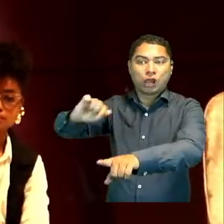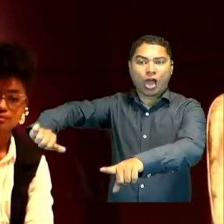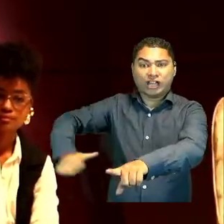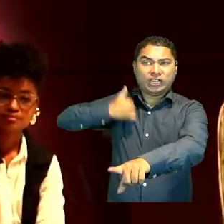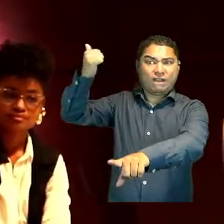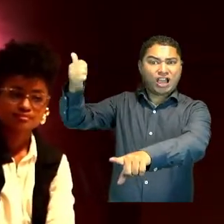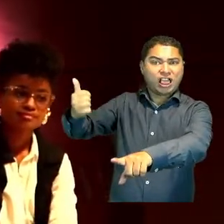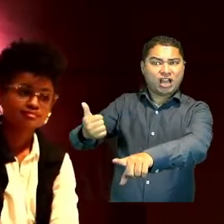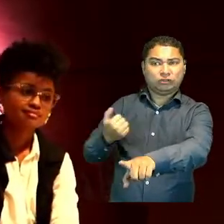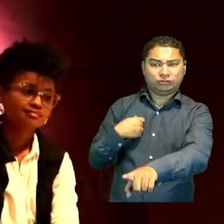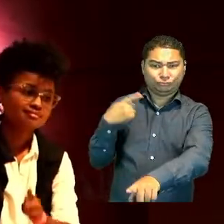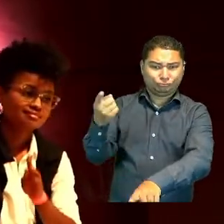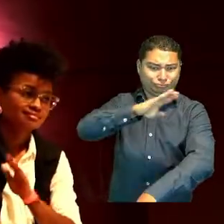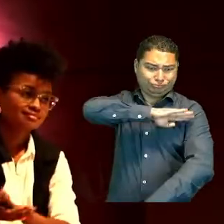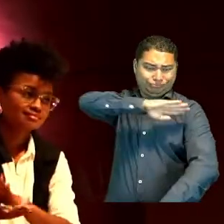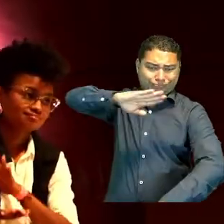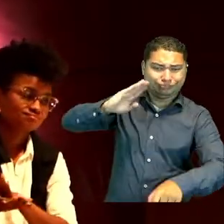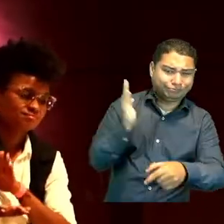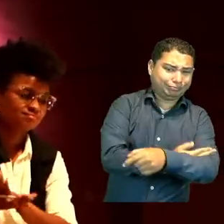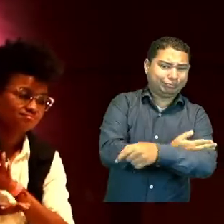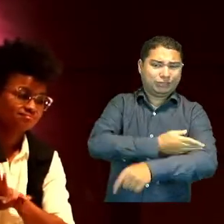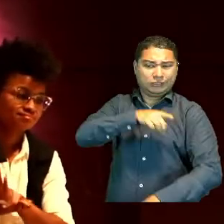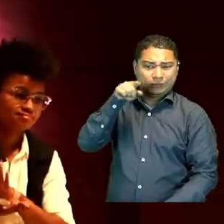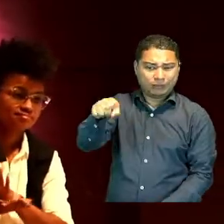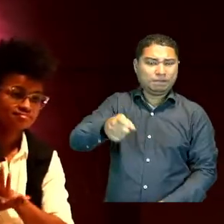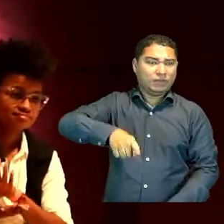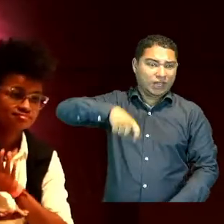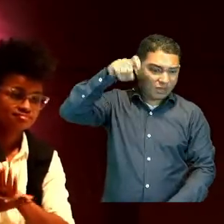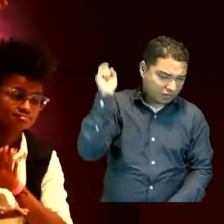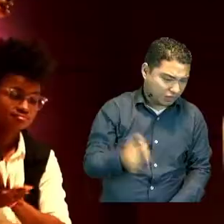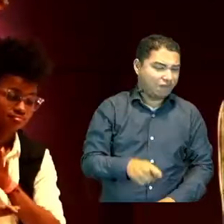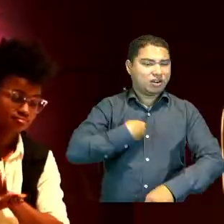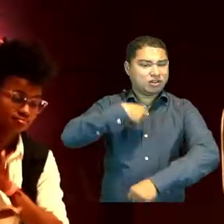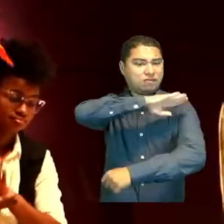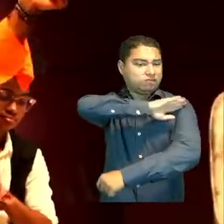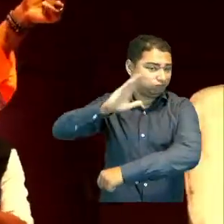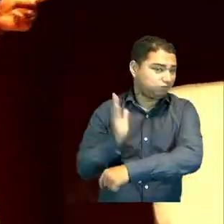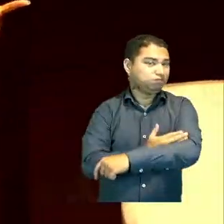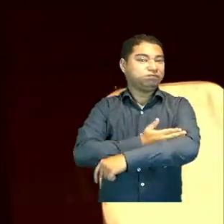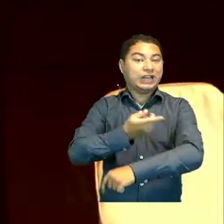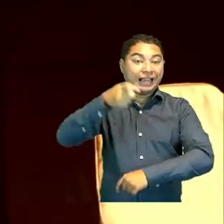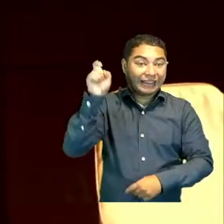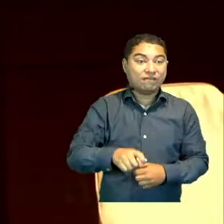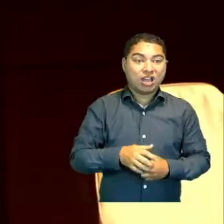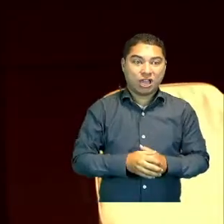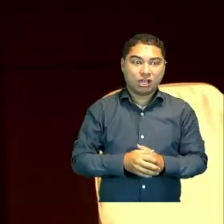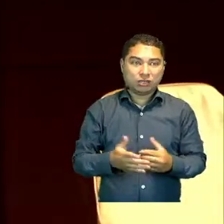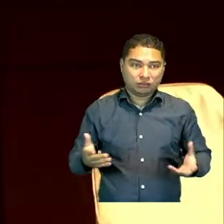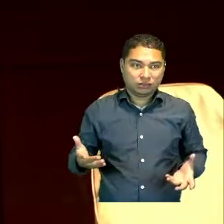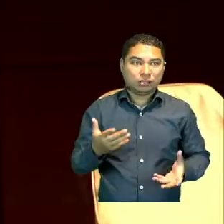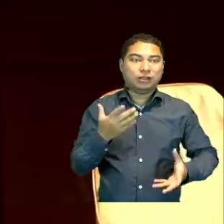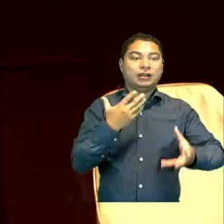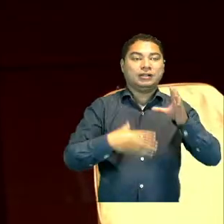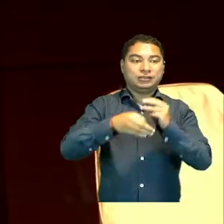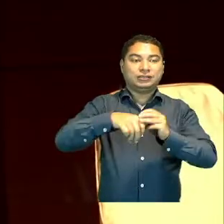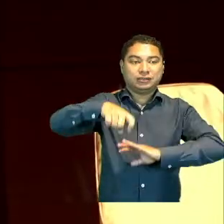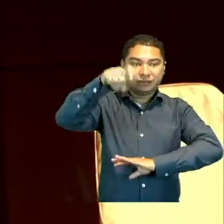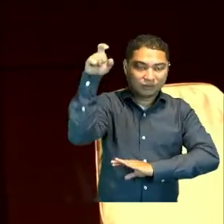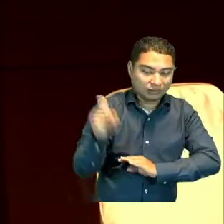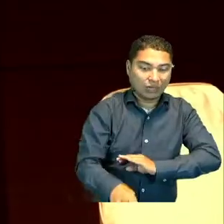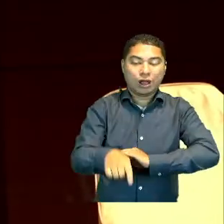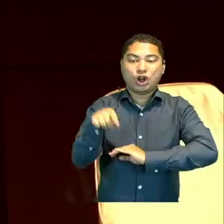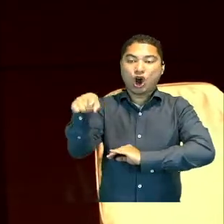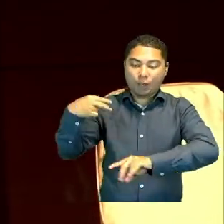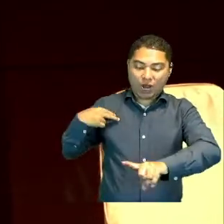because you are so bold, you are so brave. And we need to be a little bit of risk takers. We need